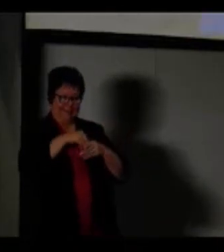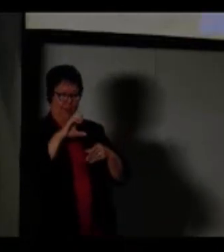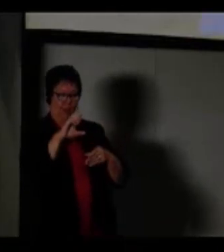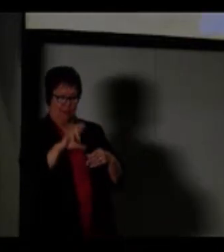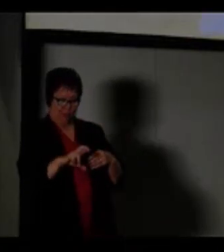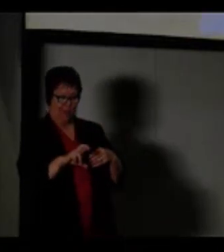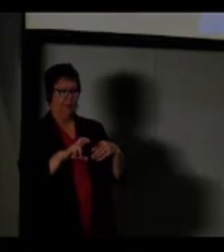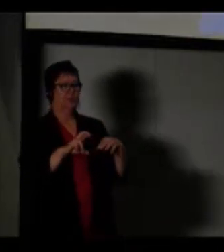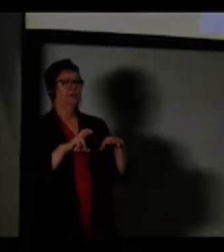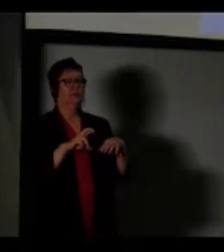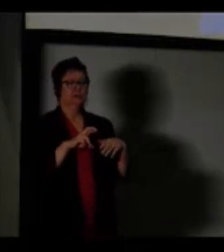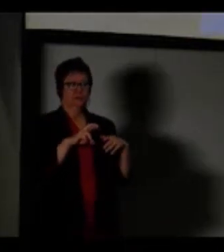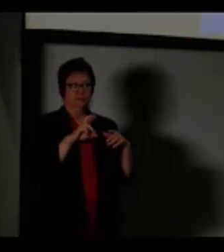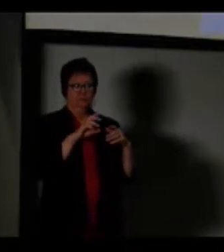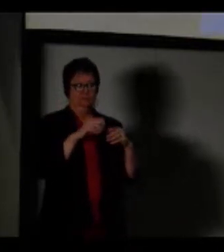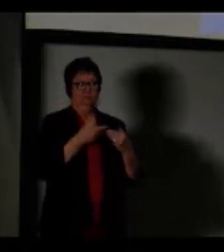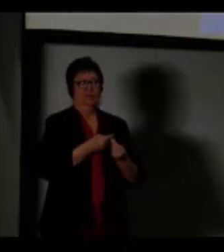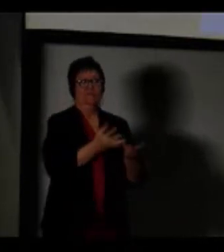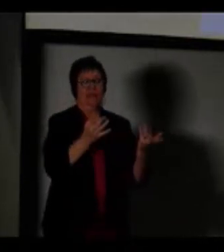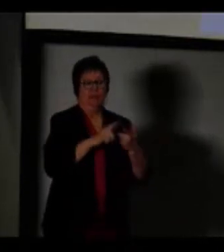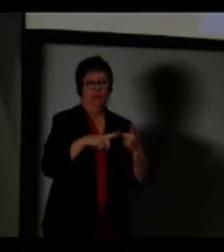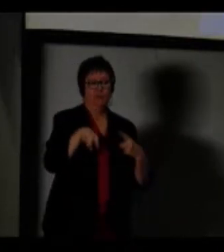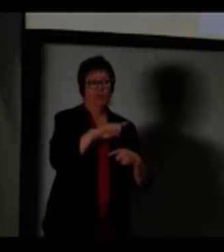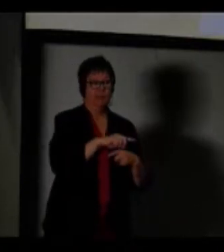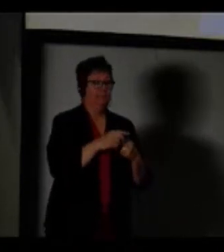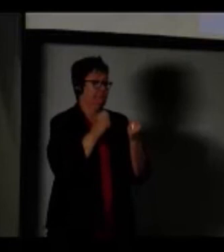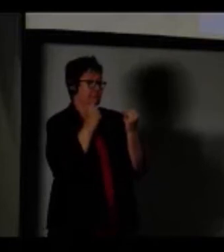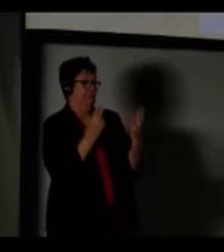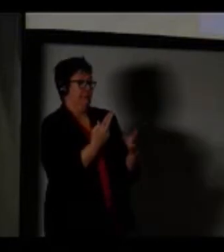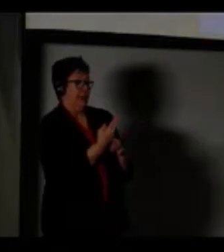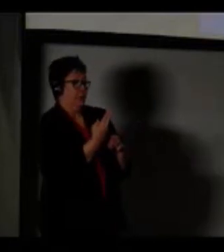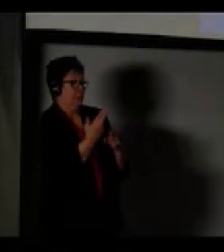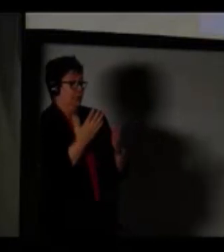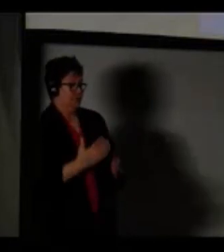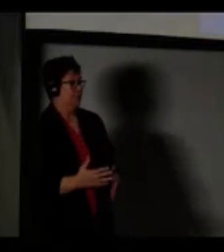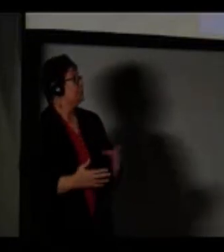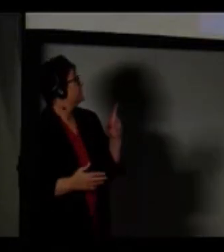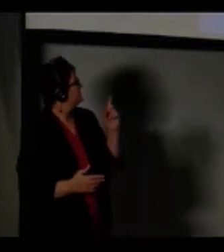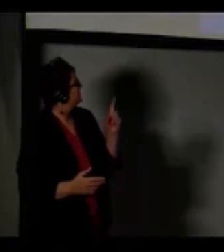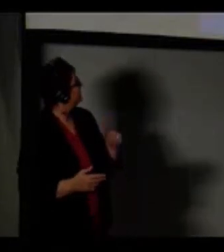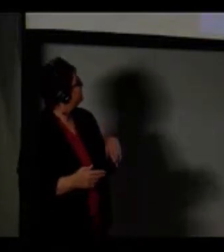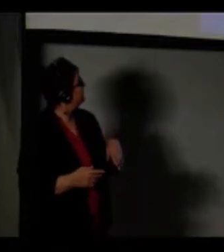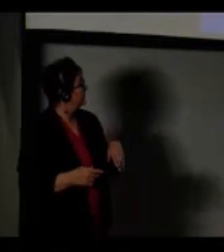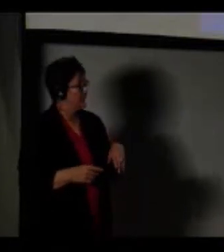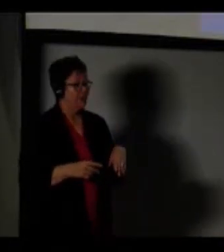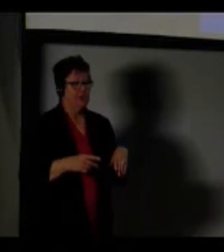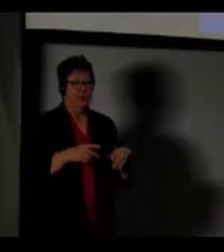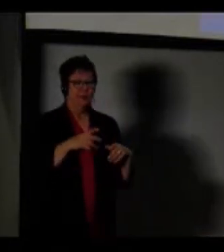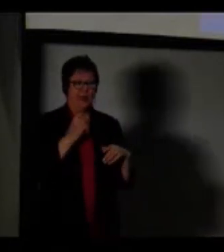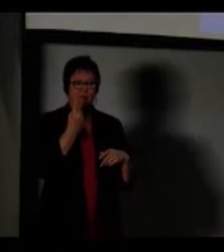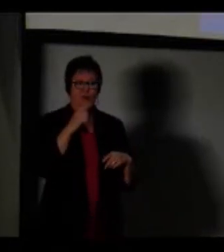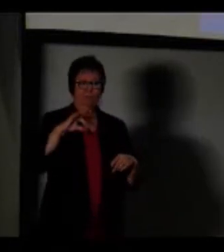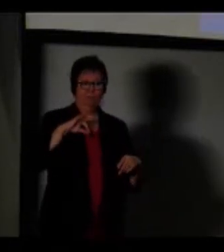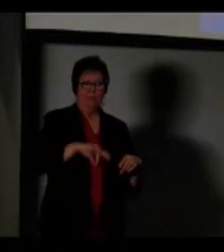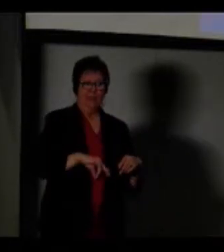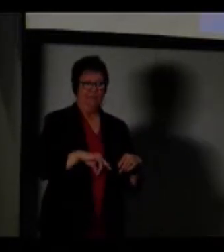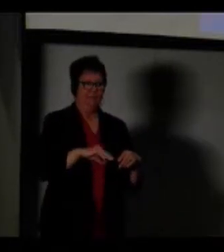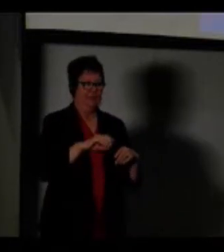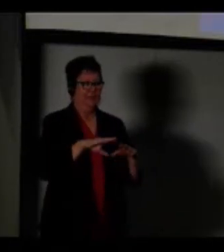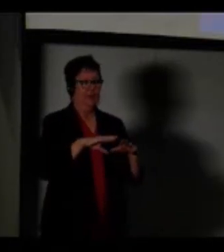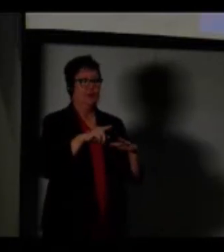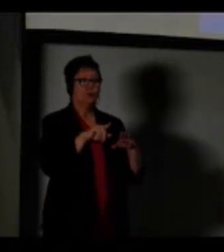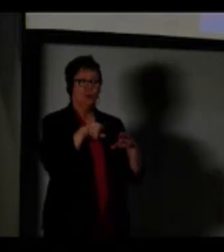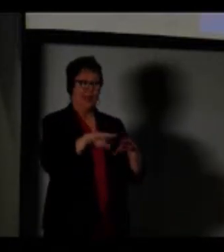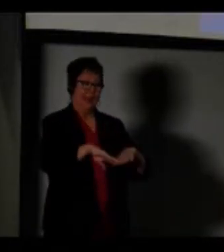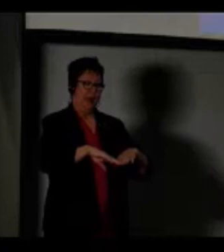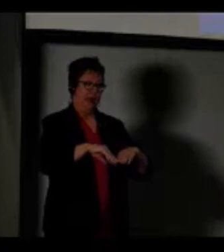We have lots of users, and that's one of the benefits of openness is by if you expand the access to your material, you'll expand your audience